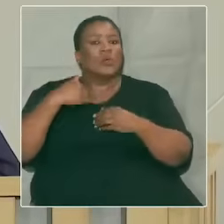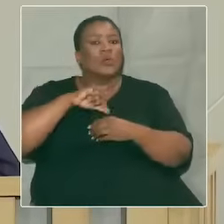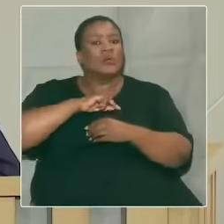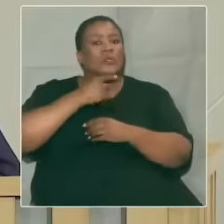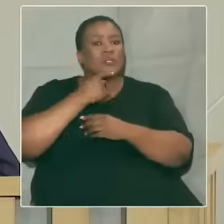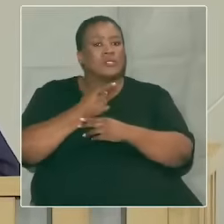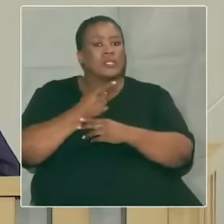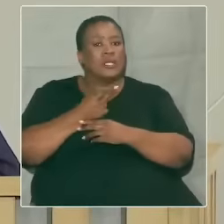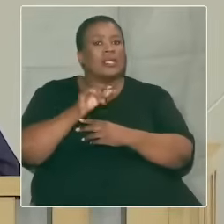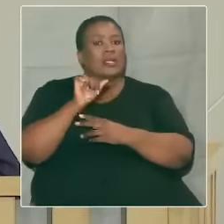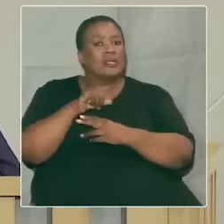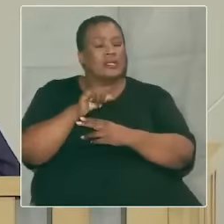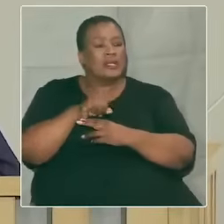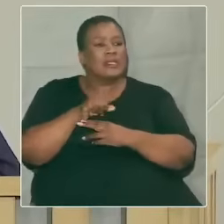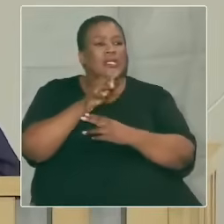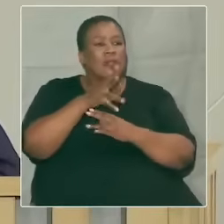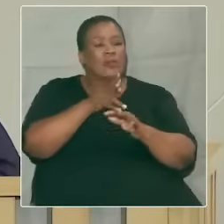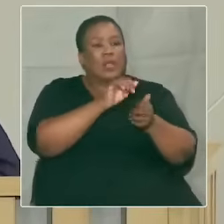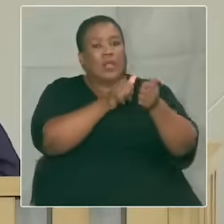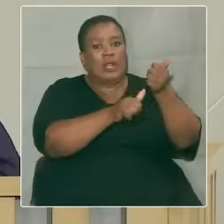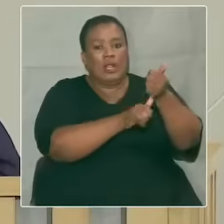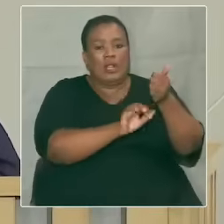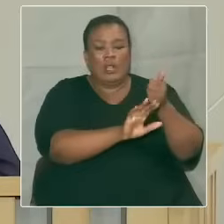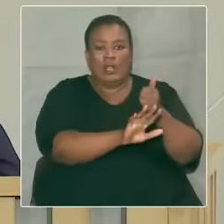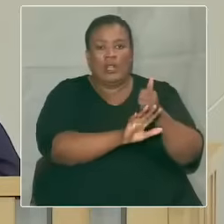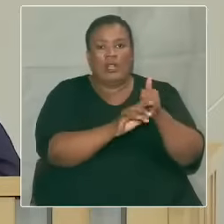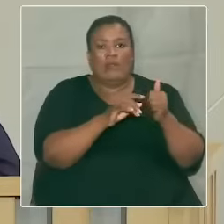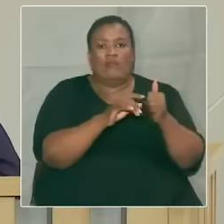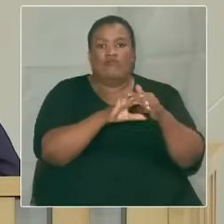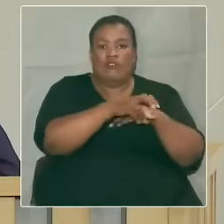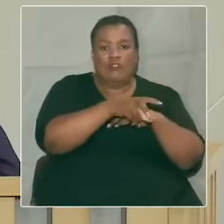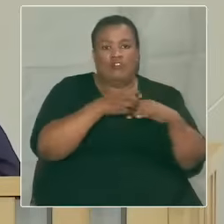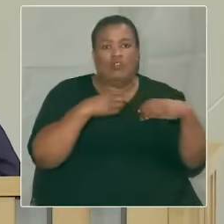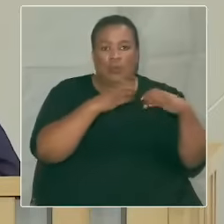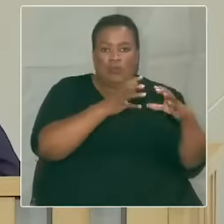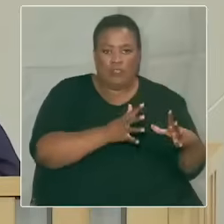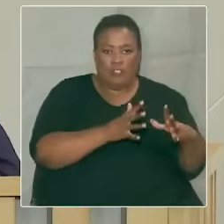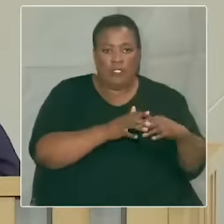it will fall under the Provincial Commissioner,